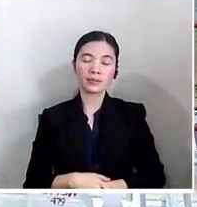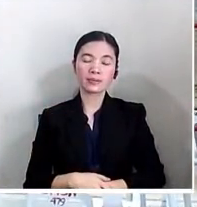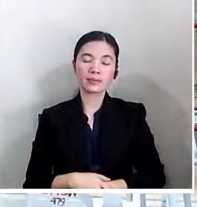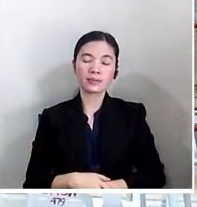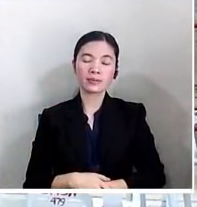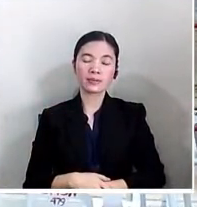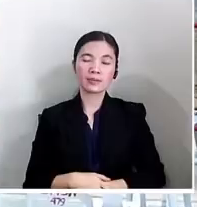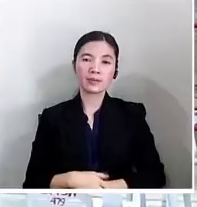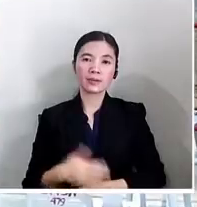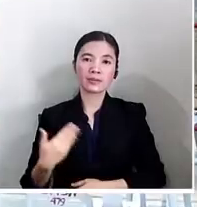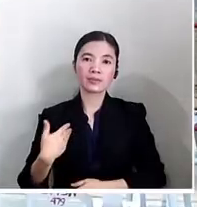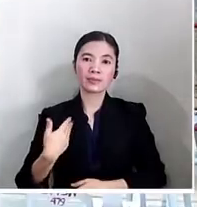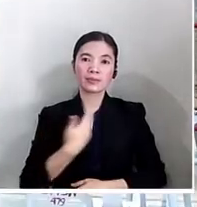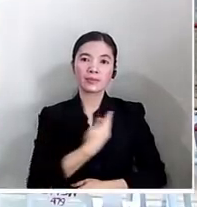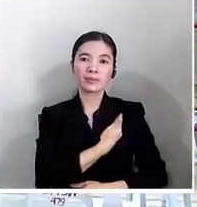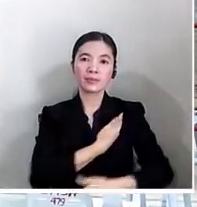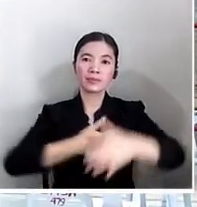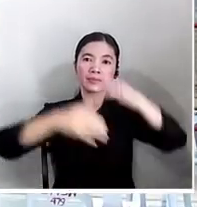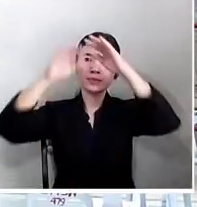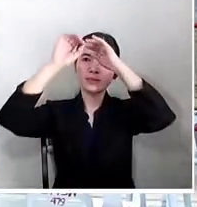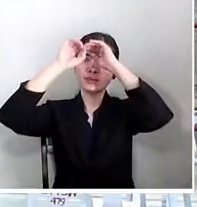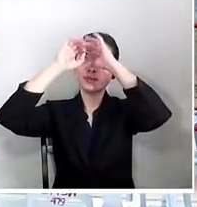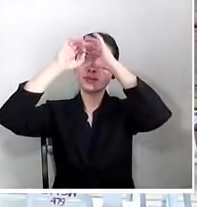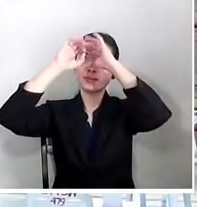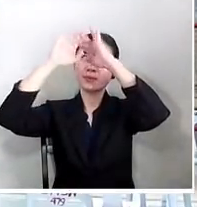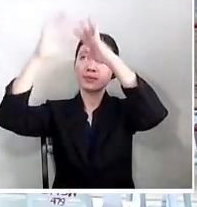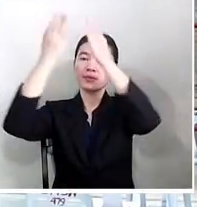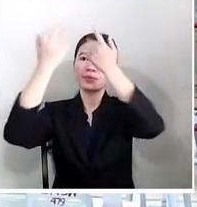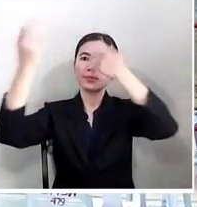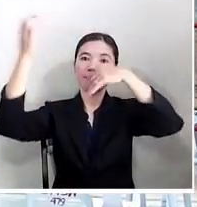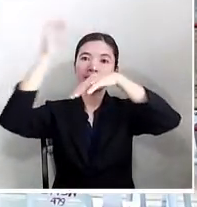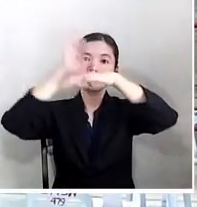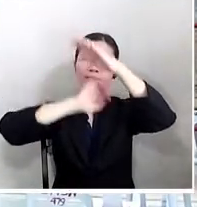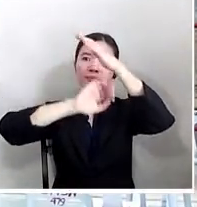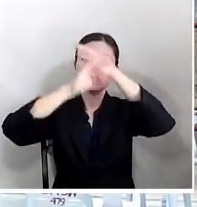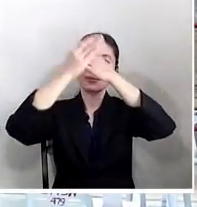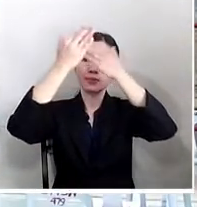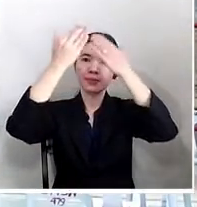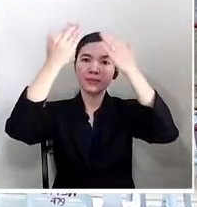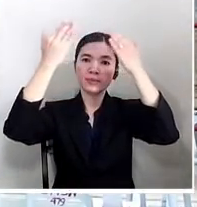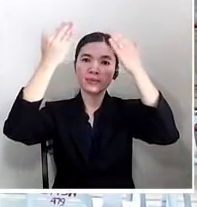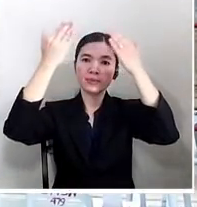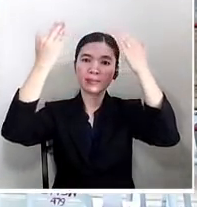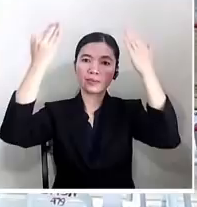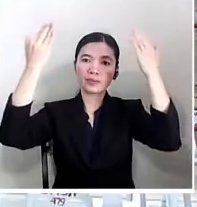O Father, who art in